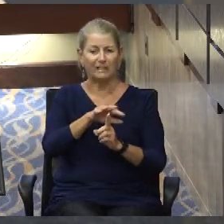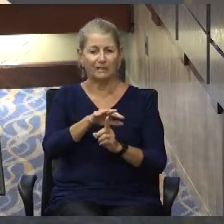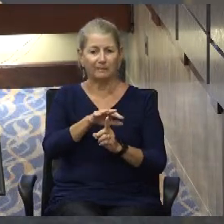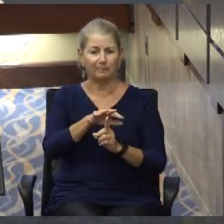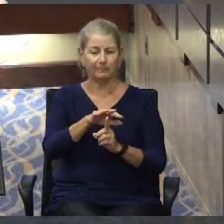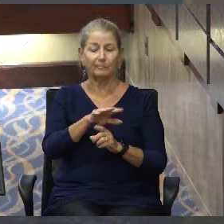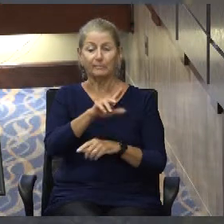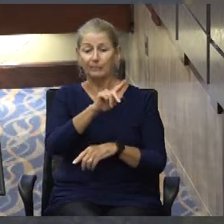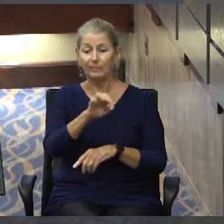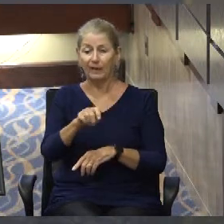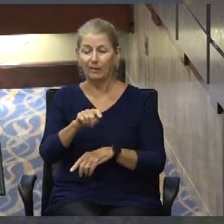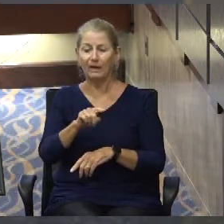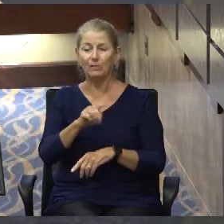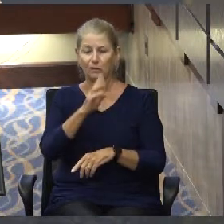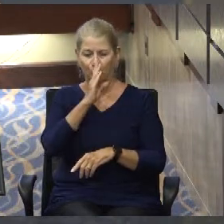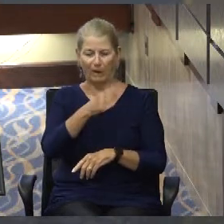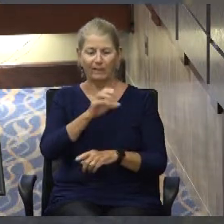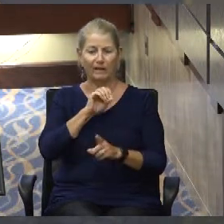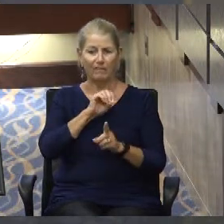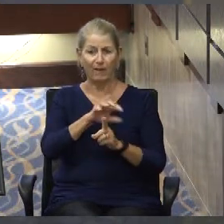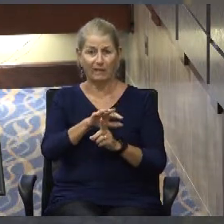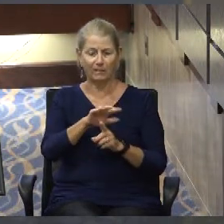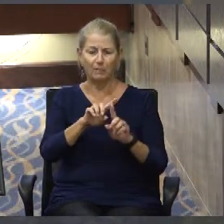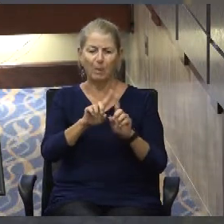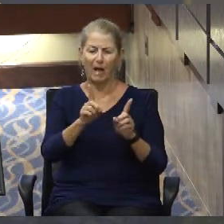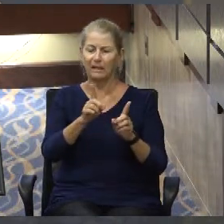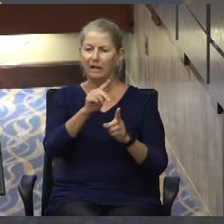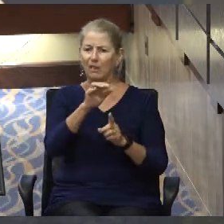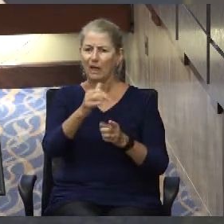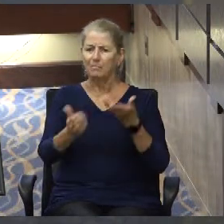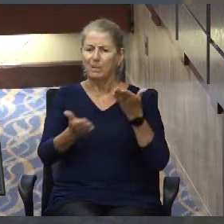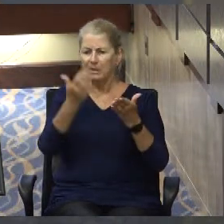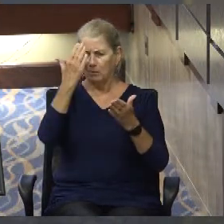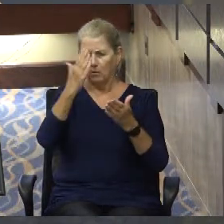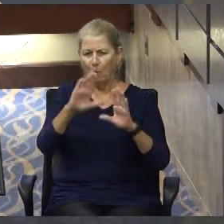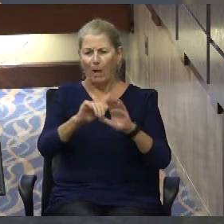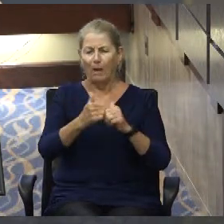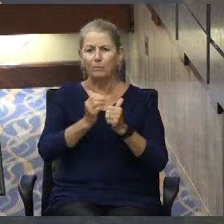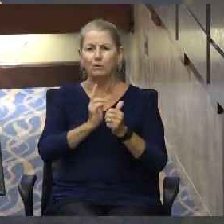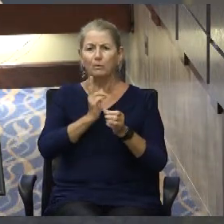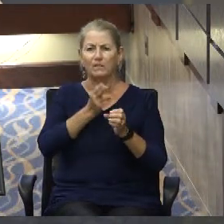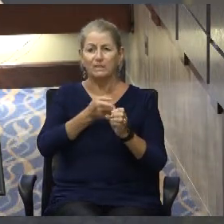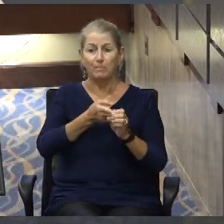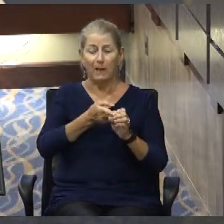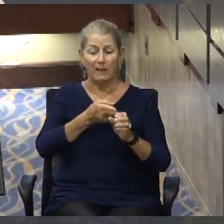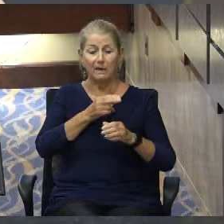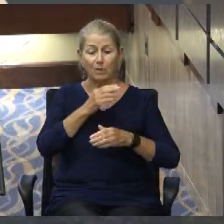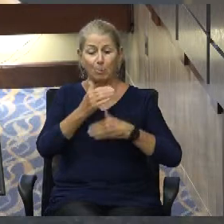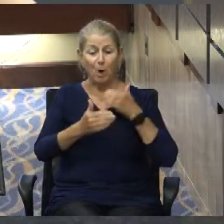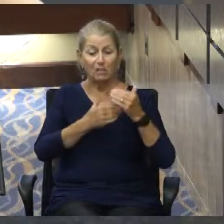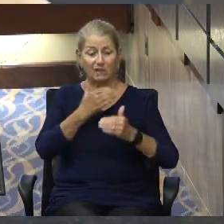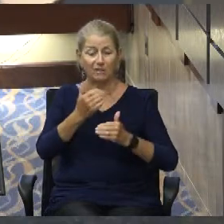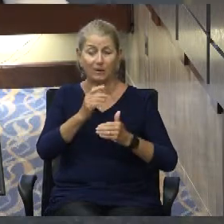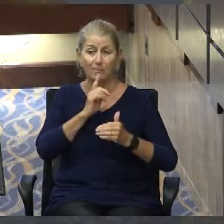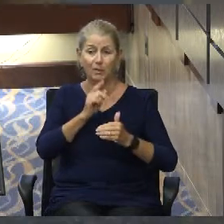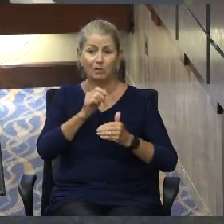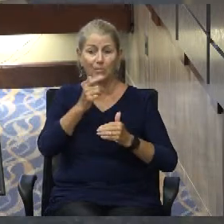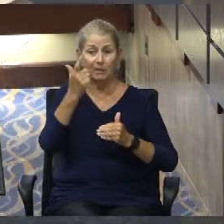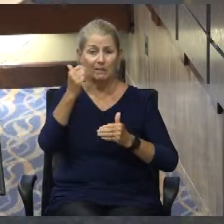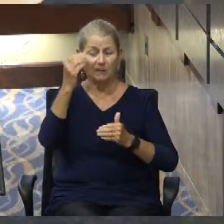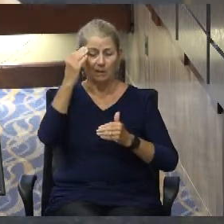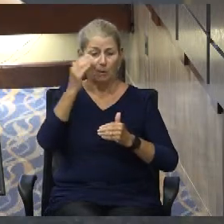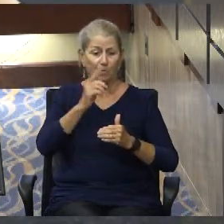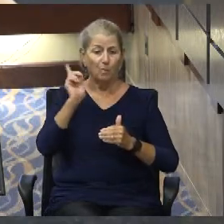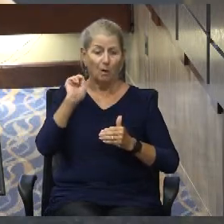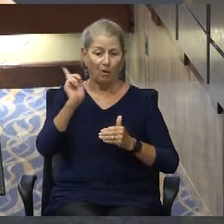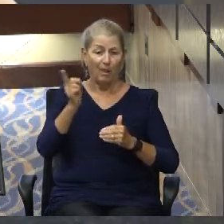they are directly affected, they may not know how to participate in the process. And I'm not sure, and because I know you all have